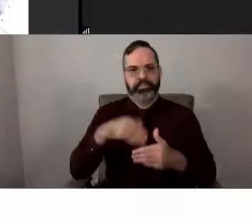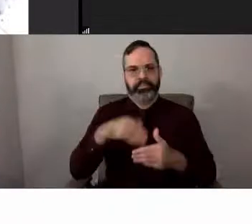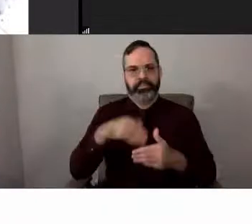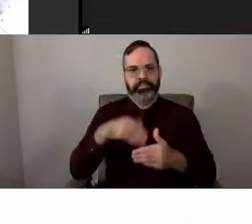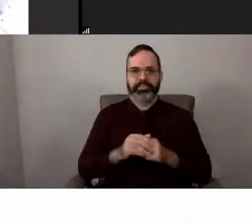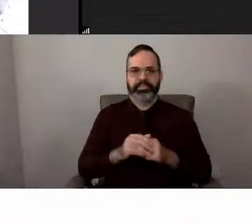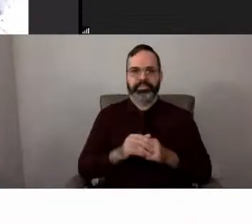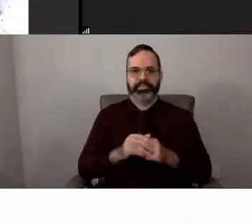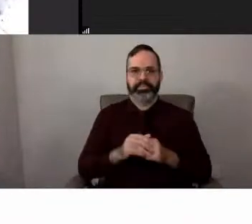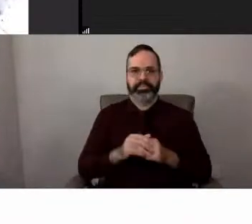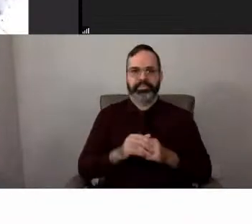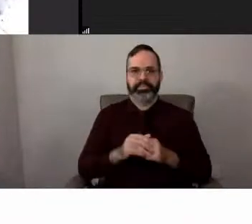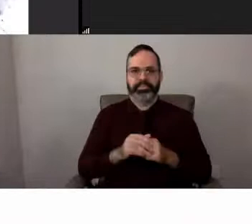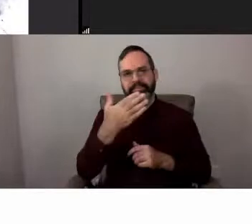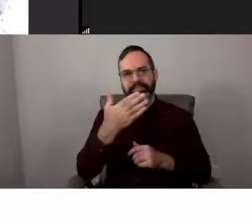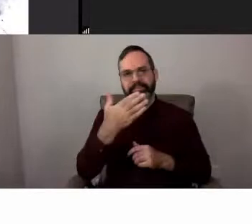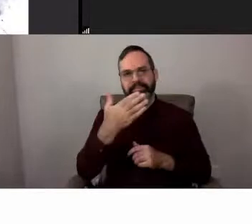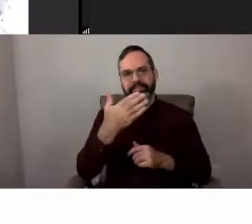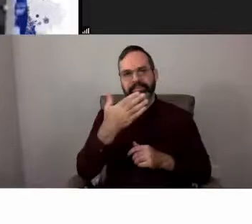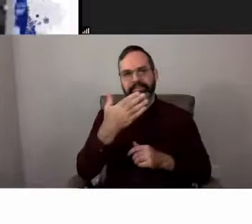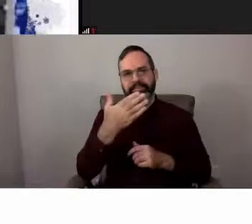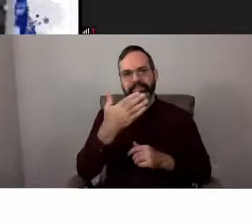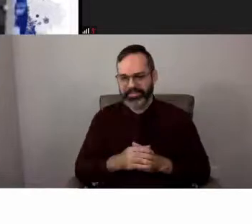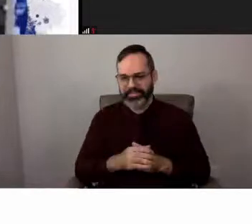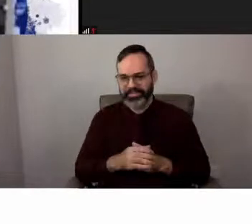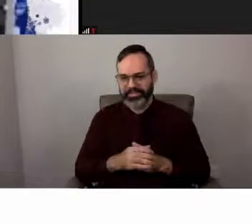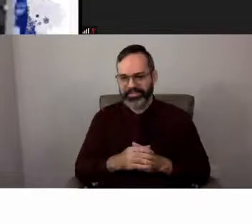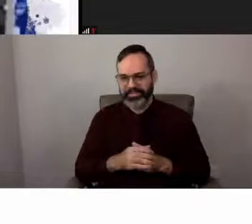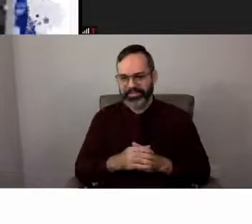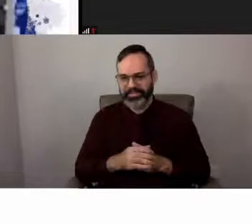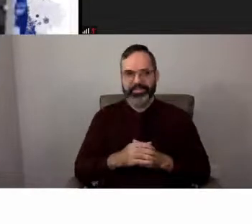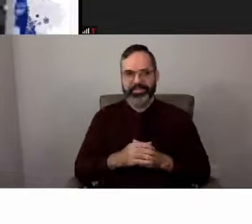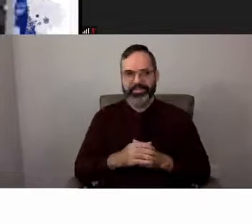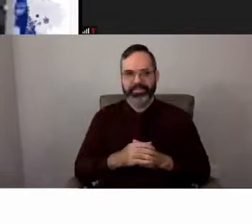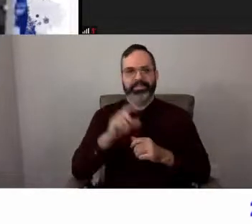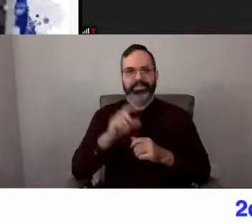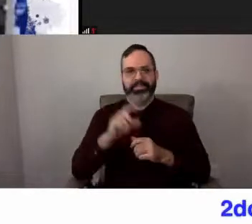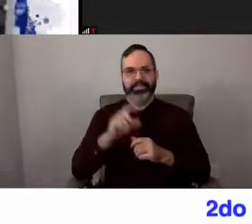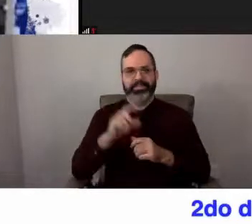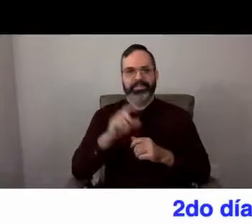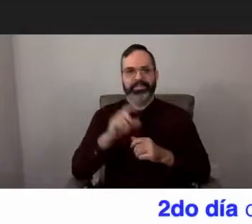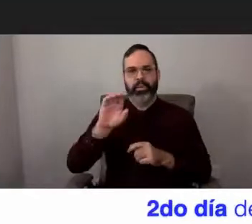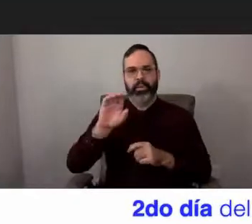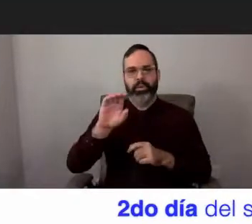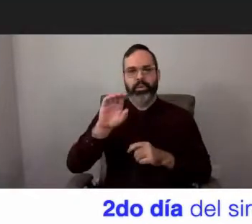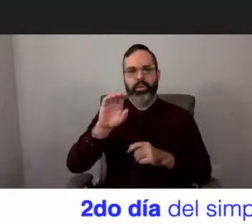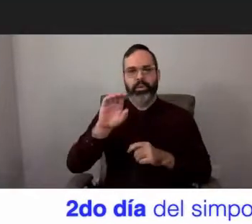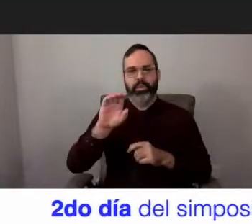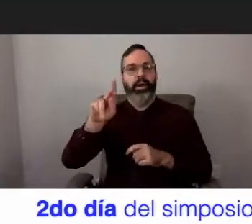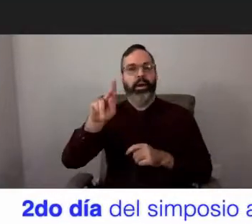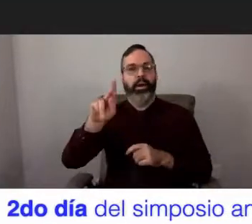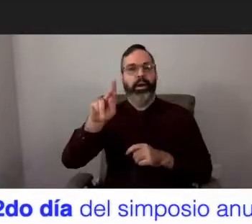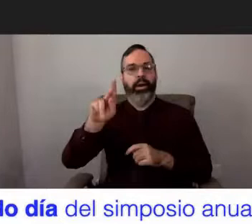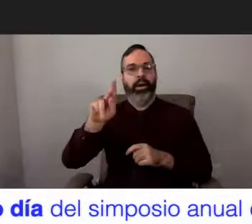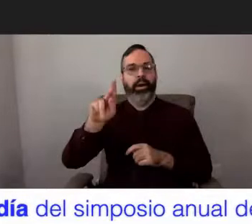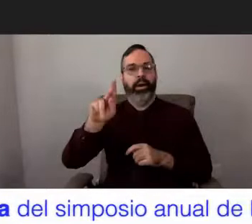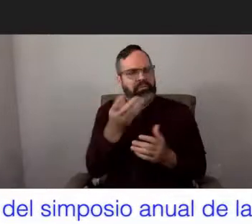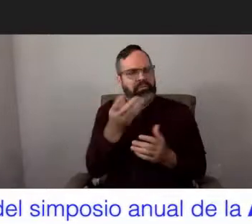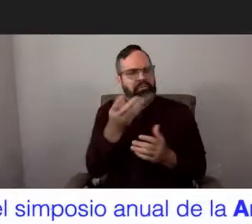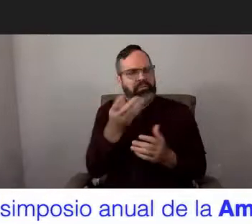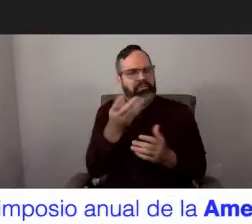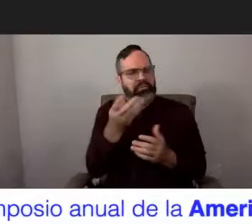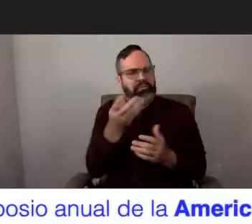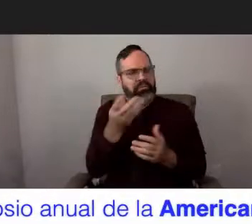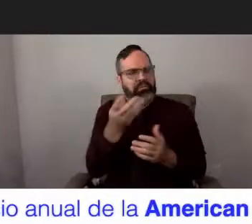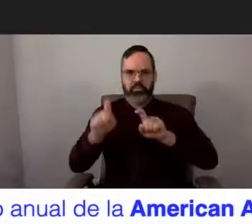Thank you. Thank you very much, Dr. Bullock. We have a couple of questions for